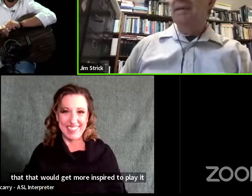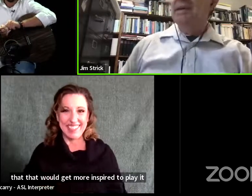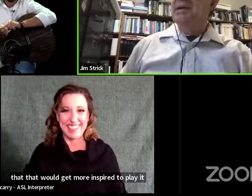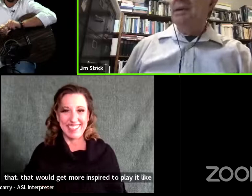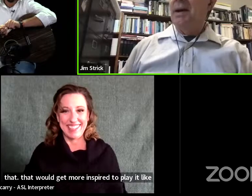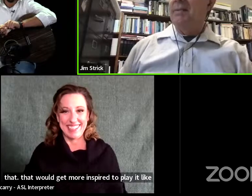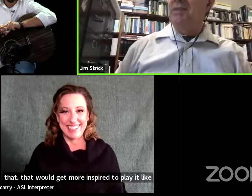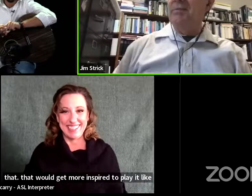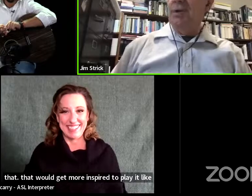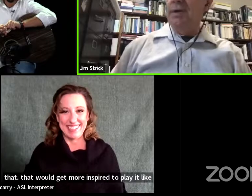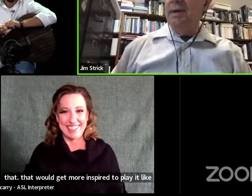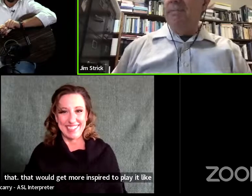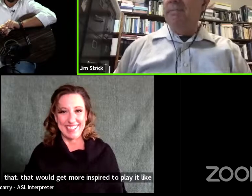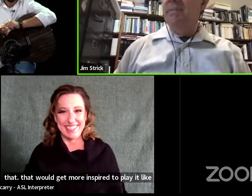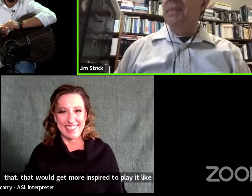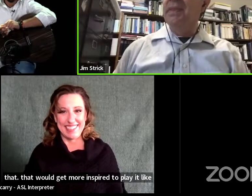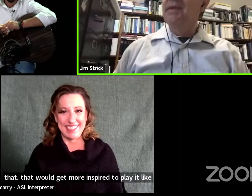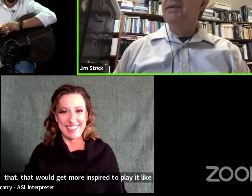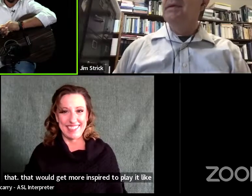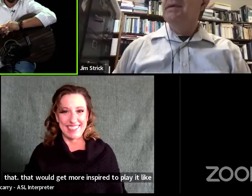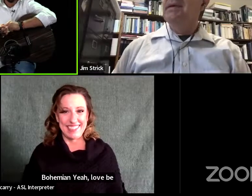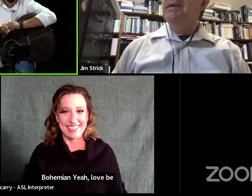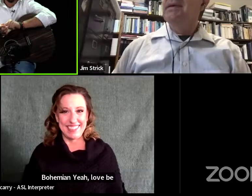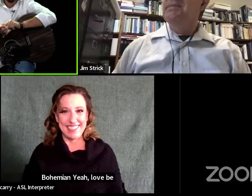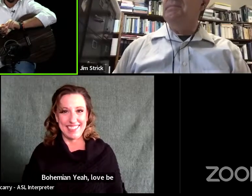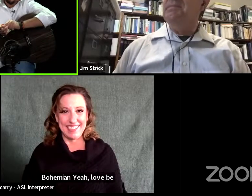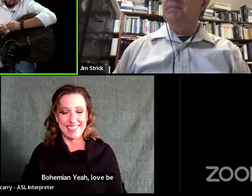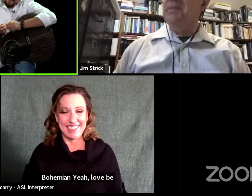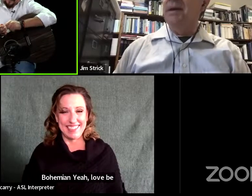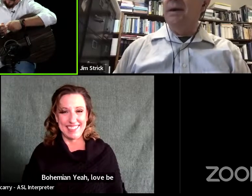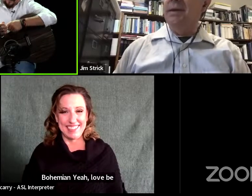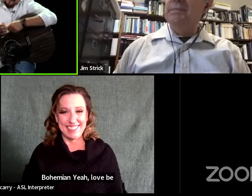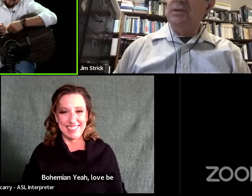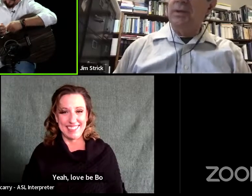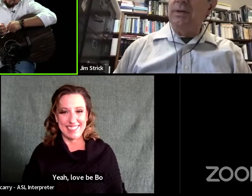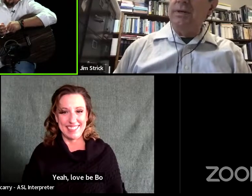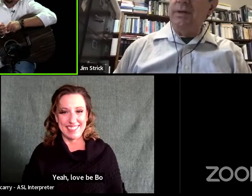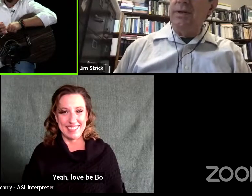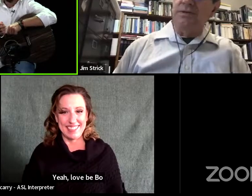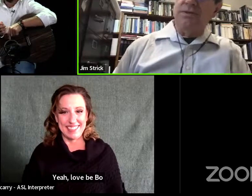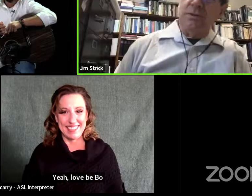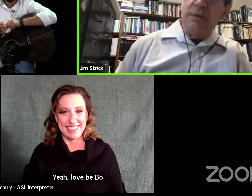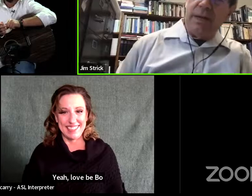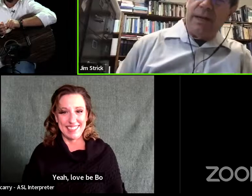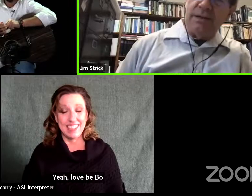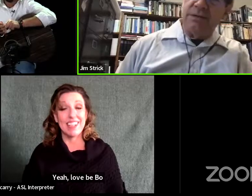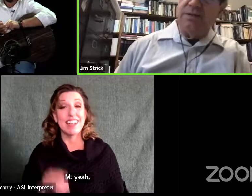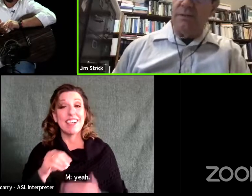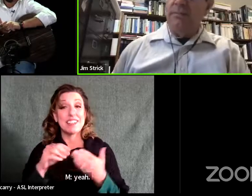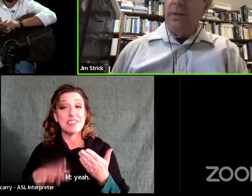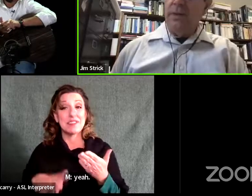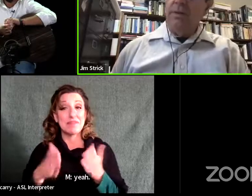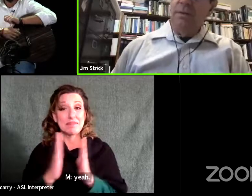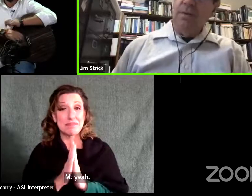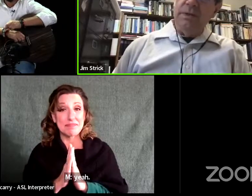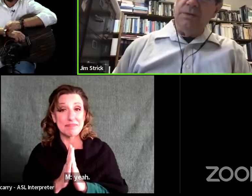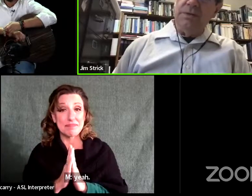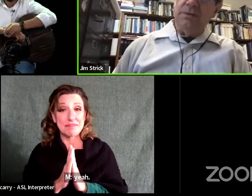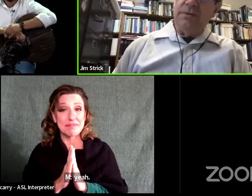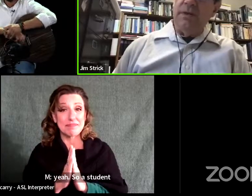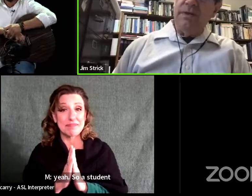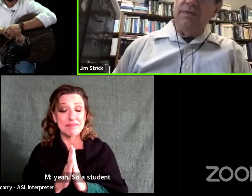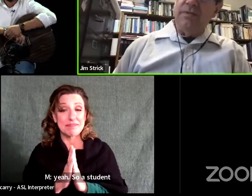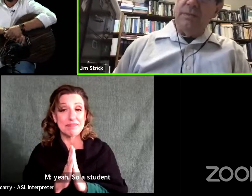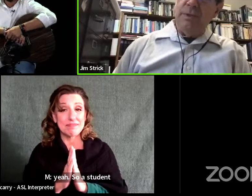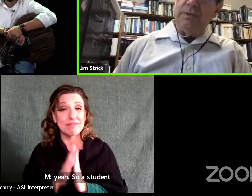Yeah. La Vie Boheme. Yeah. So a student asks, what did